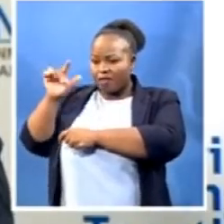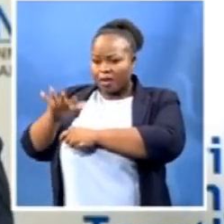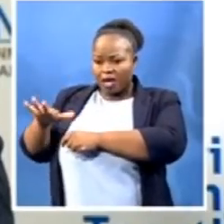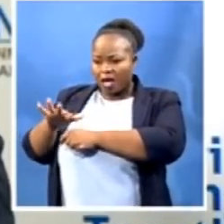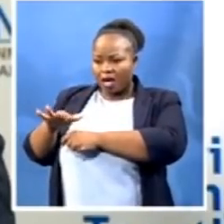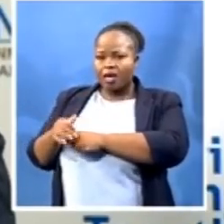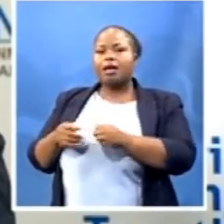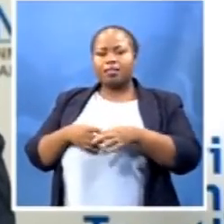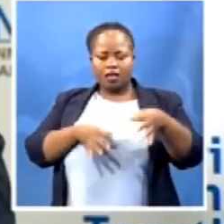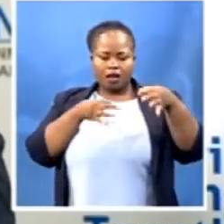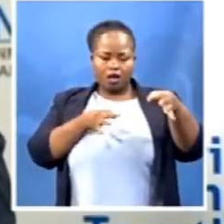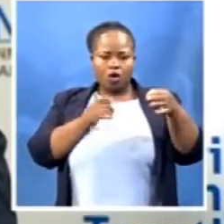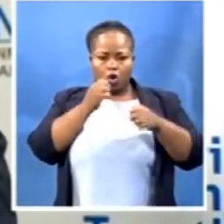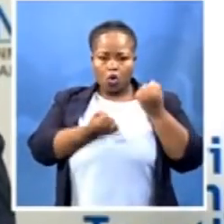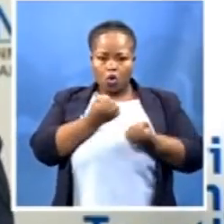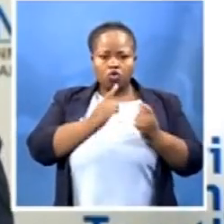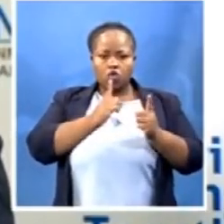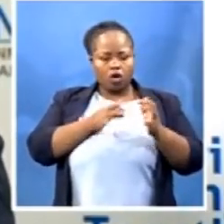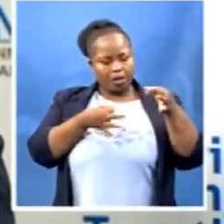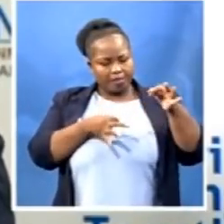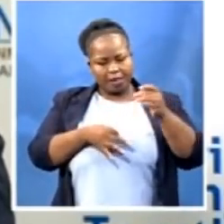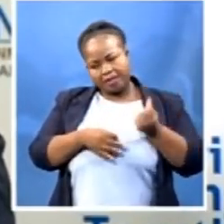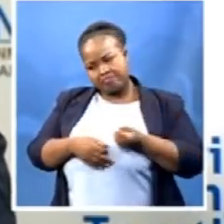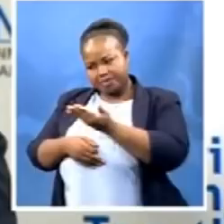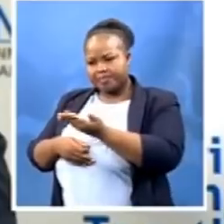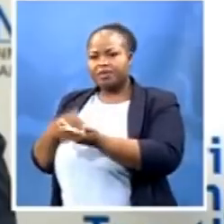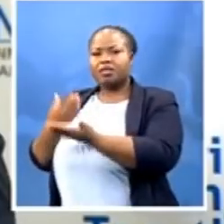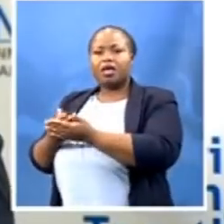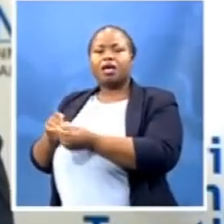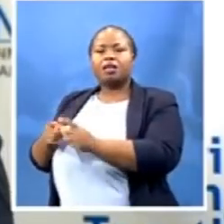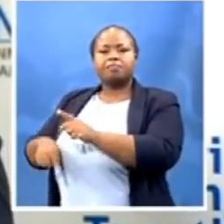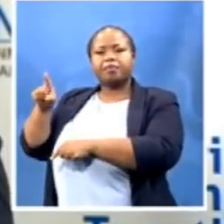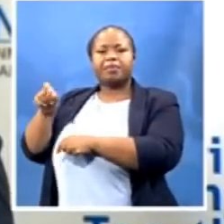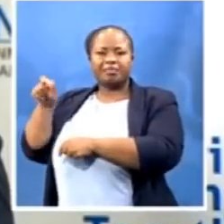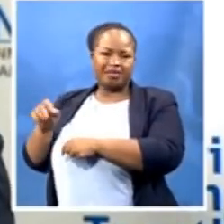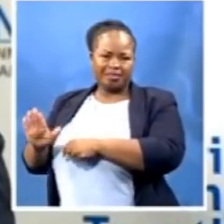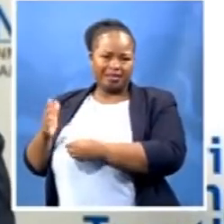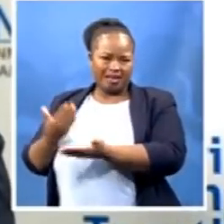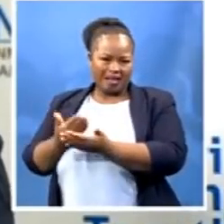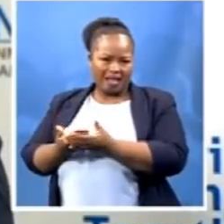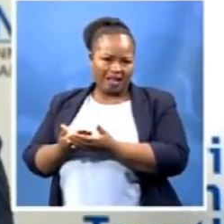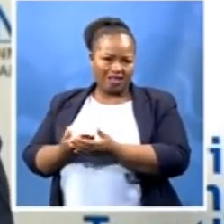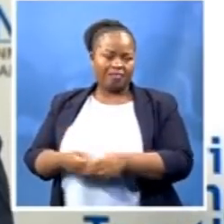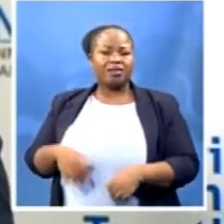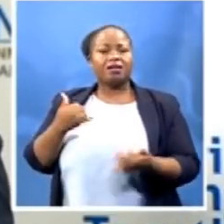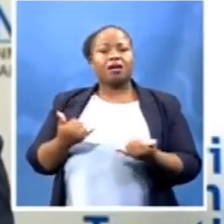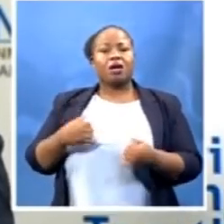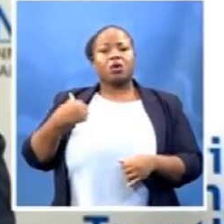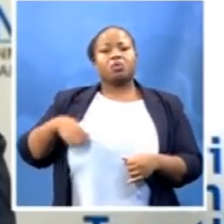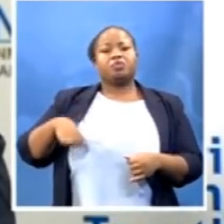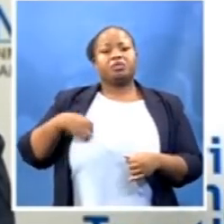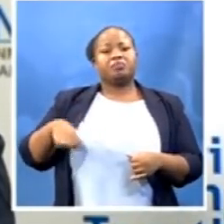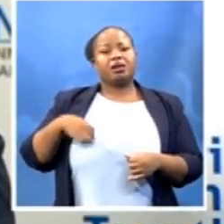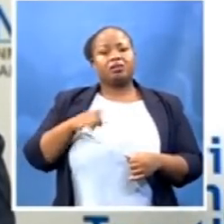properties. Our metros have been aggressively tackling the issue through the counter land invasion units, and given